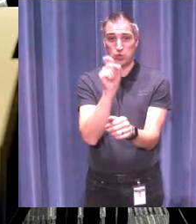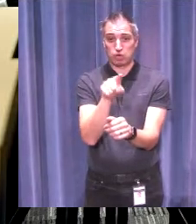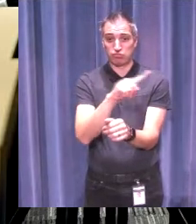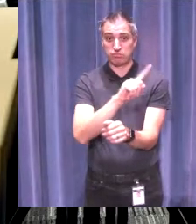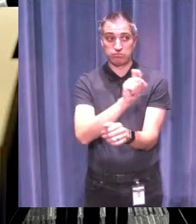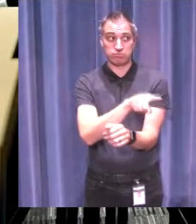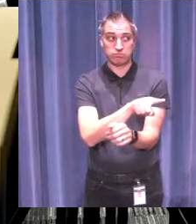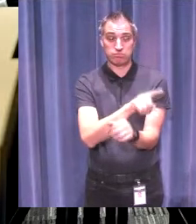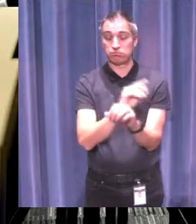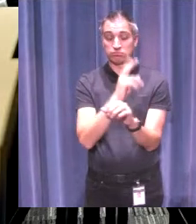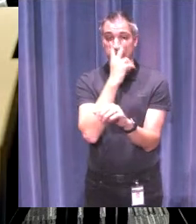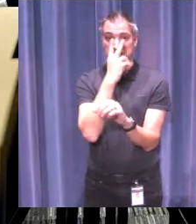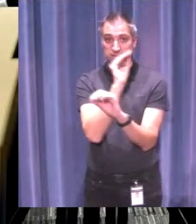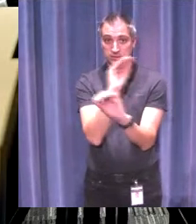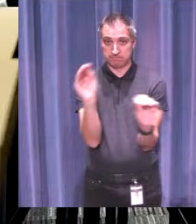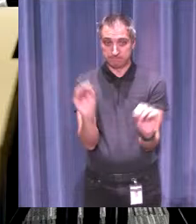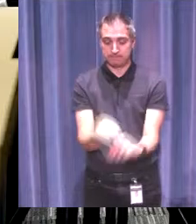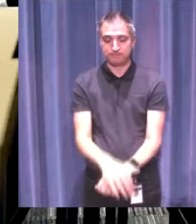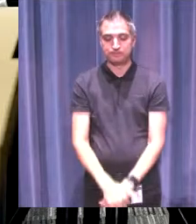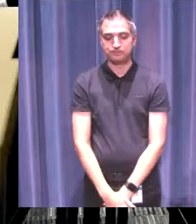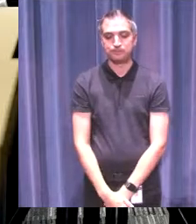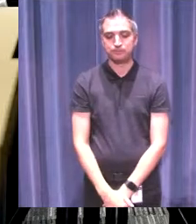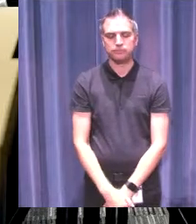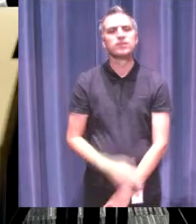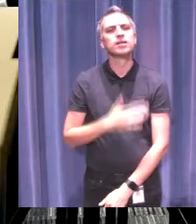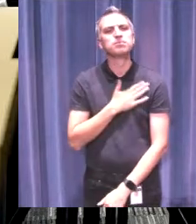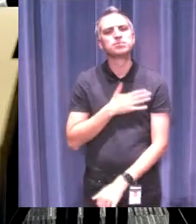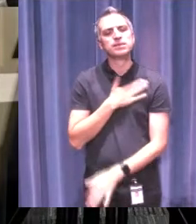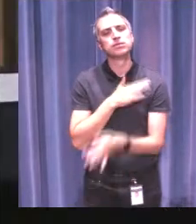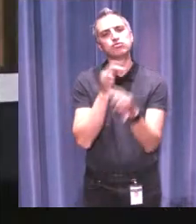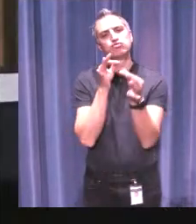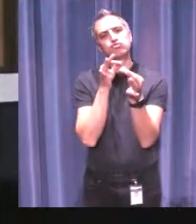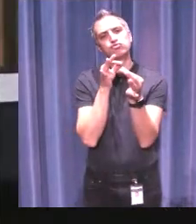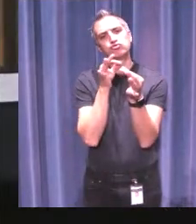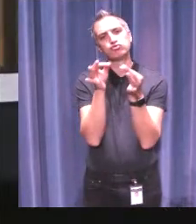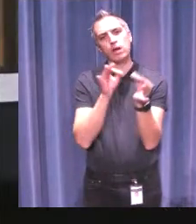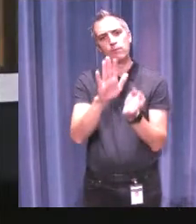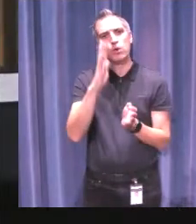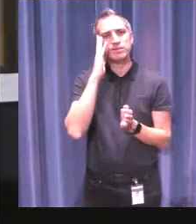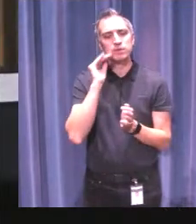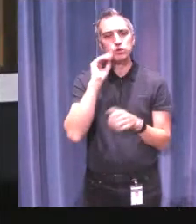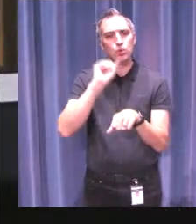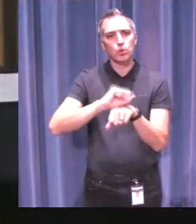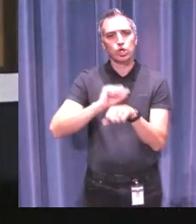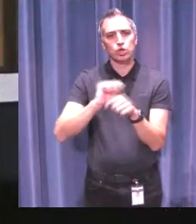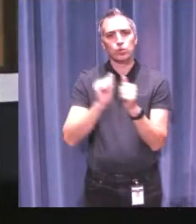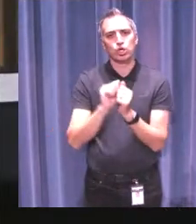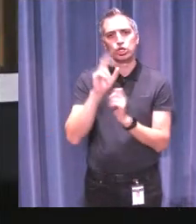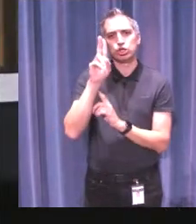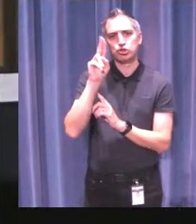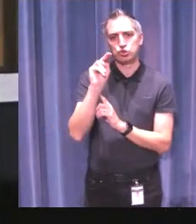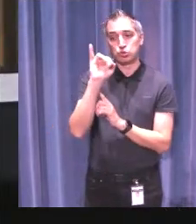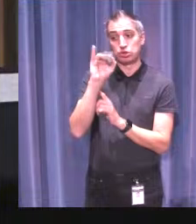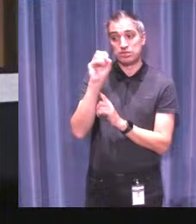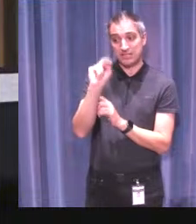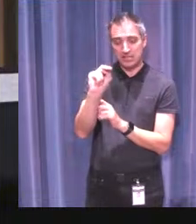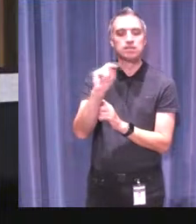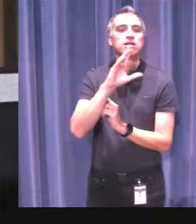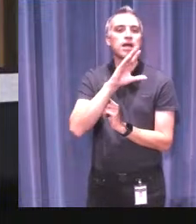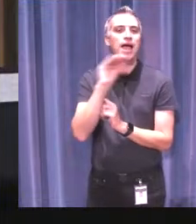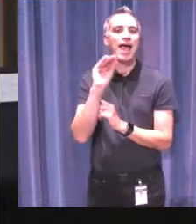Seeing none. Please describe your experience working in a unionized environment and what you have done to